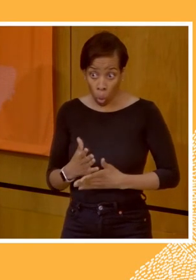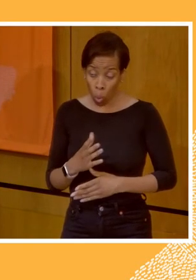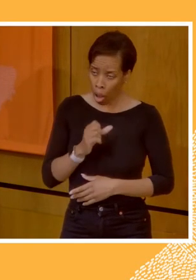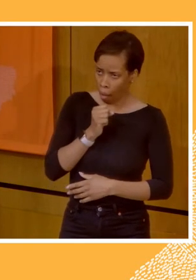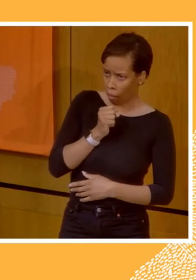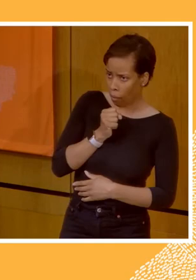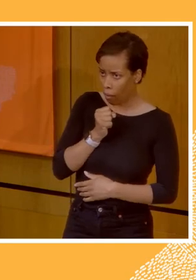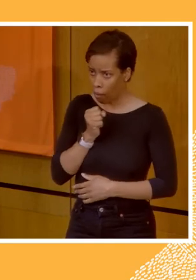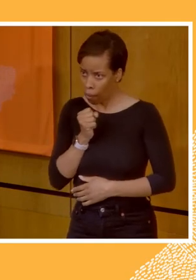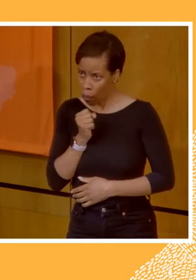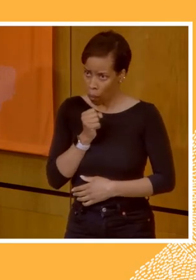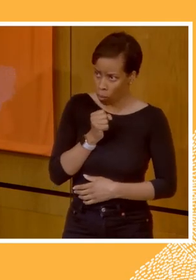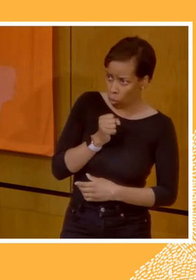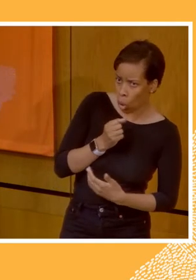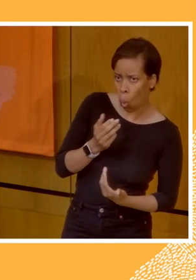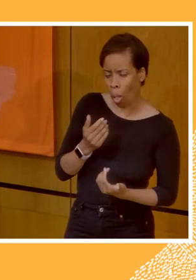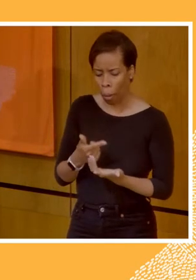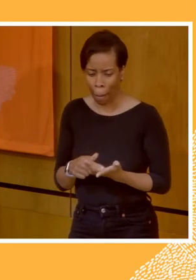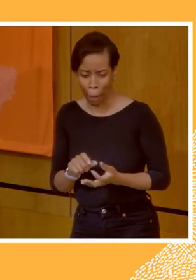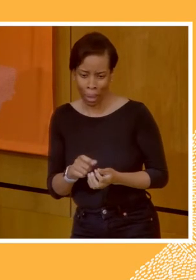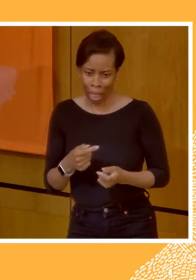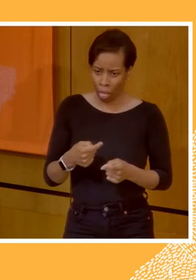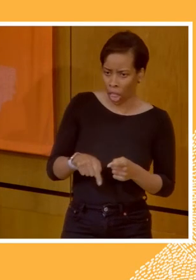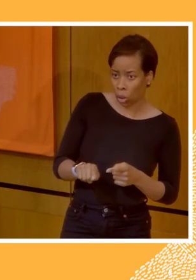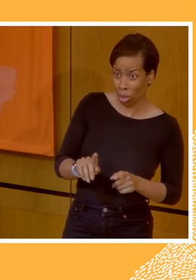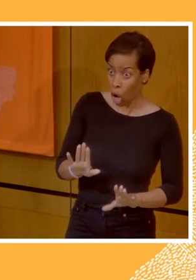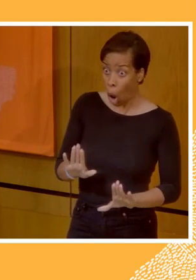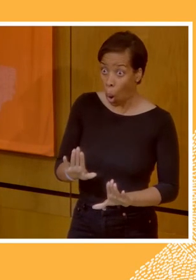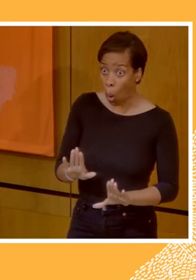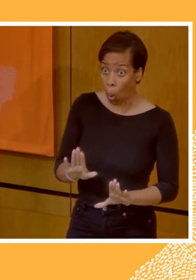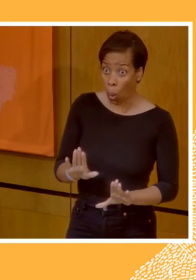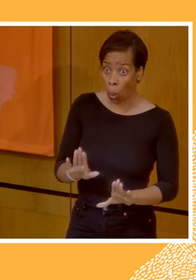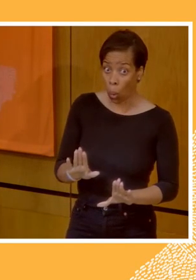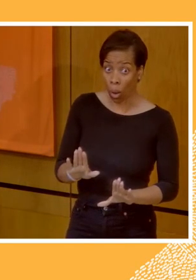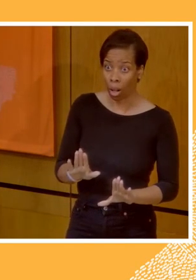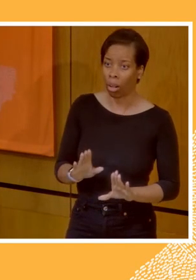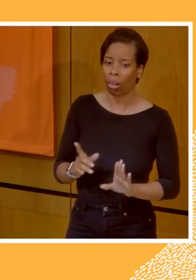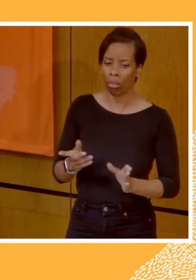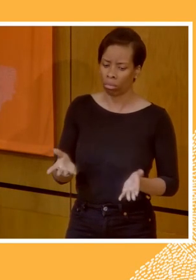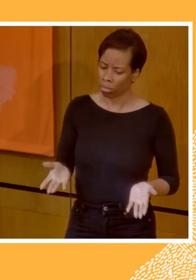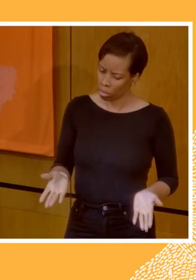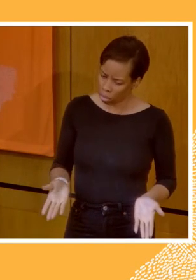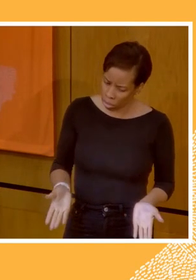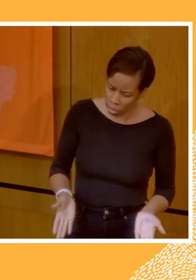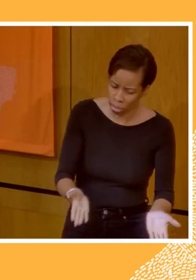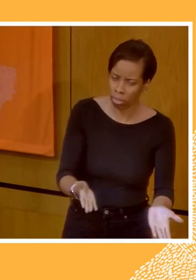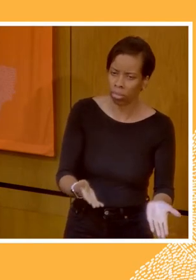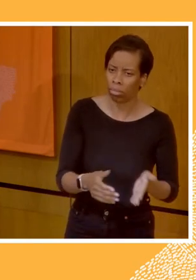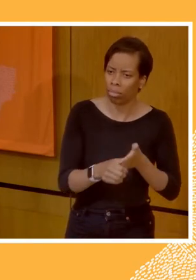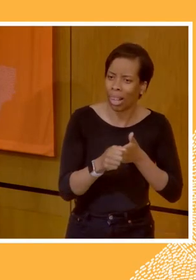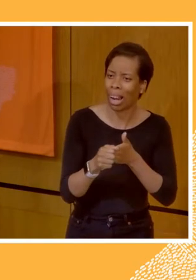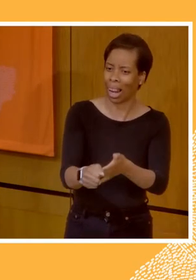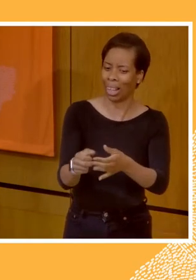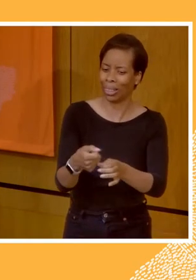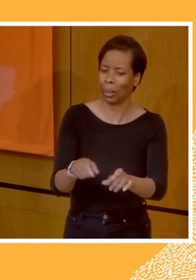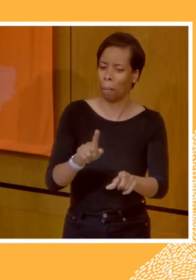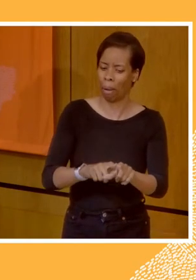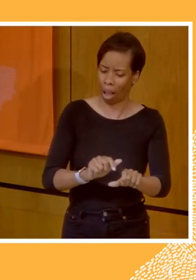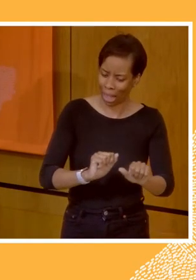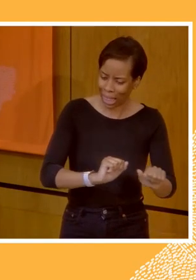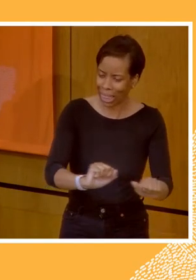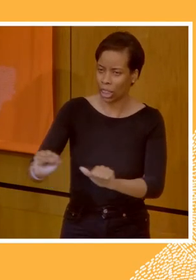going, welcome to LBE, this week we're going to, you know, it's the opposite of this. It's entirely driven by the audio of the